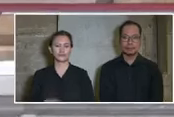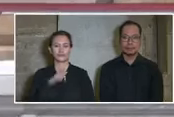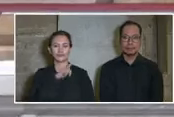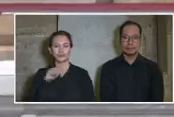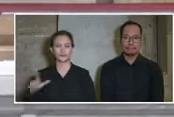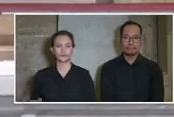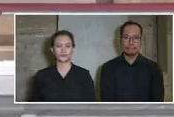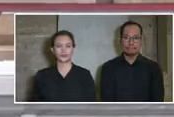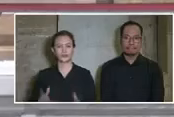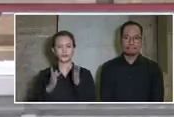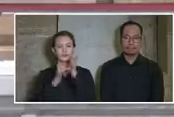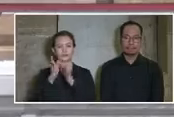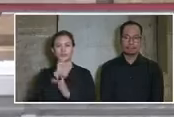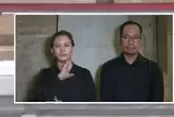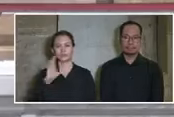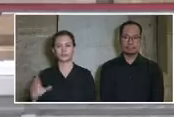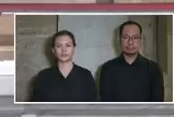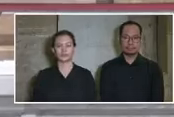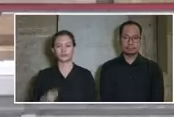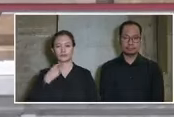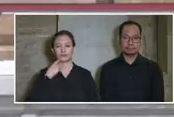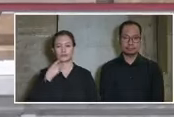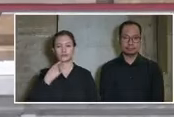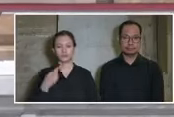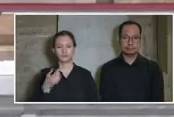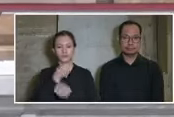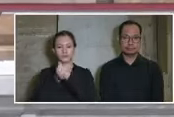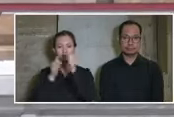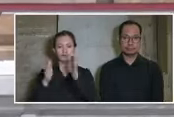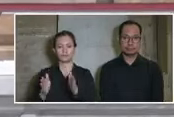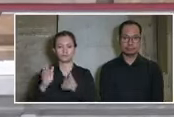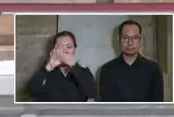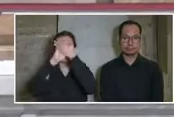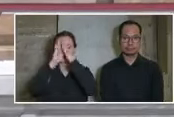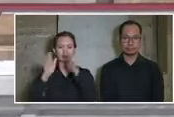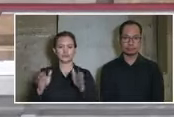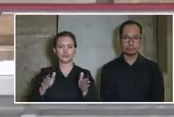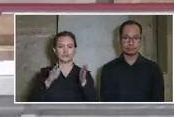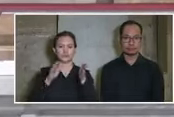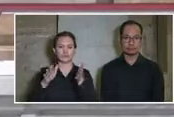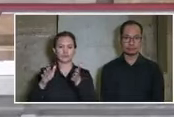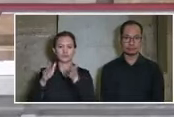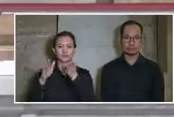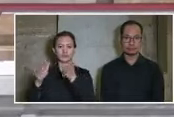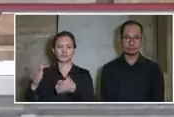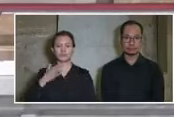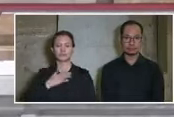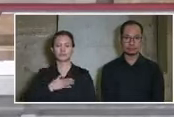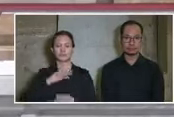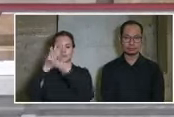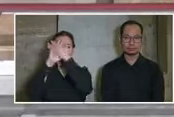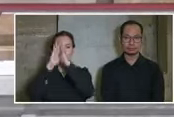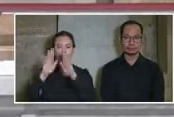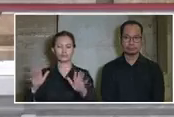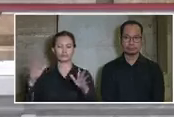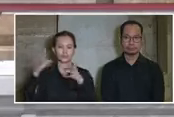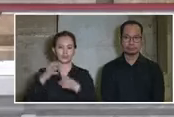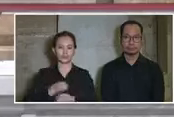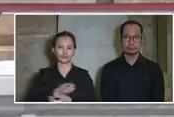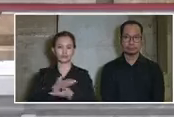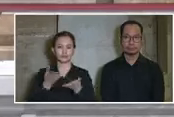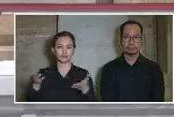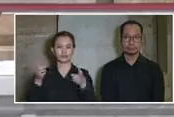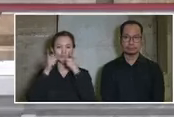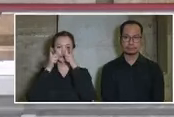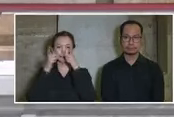Lord Jesus Christ, who said to your apostles, "Peace I leave you, my peace I give you,"